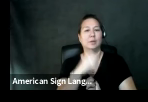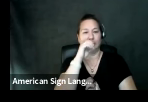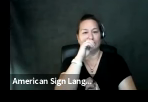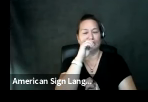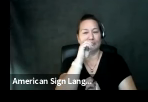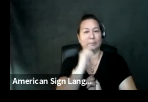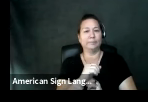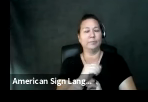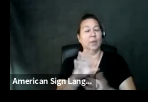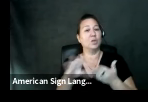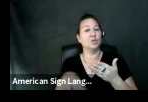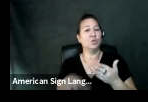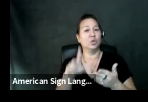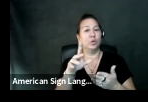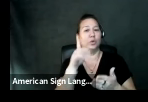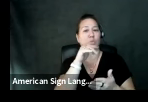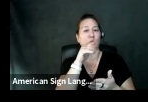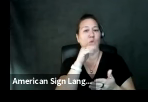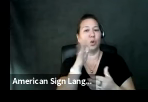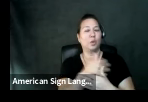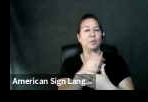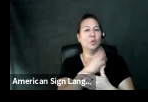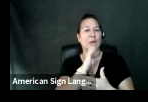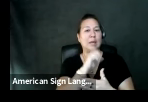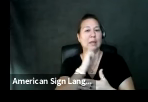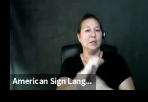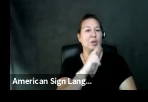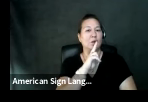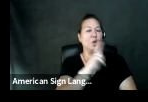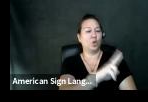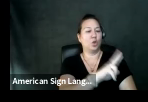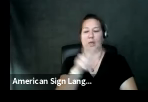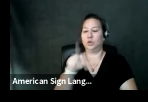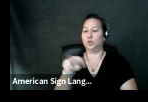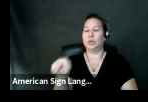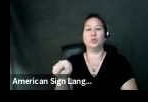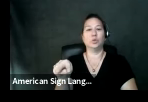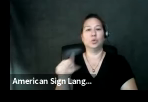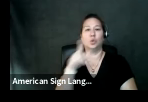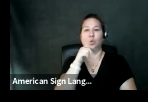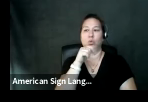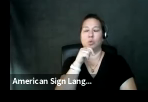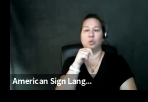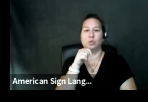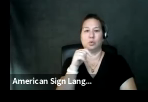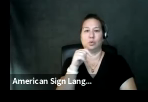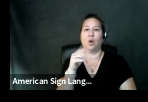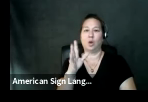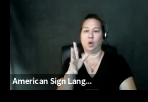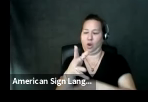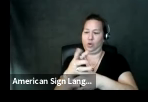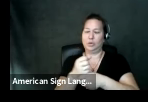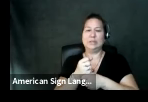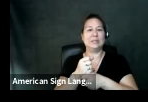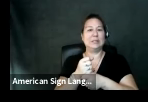And students between the ages of 3 and 22 receiving special education services are also entitled